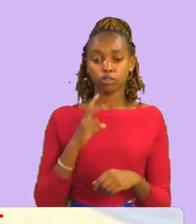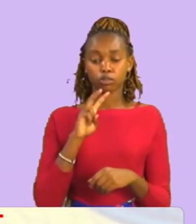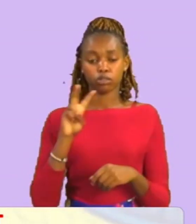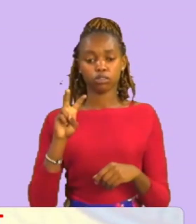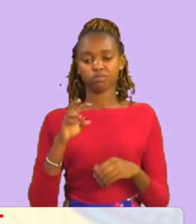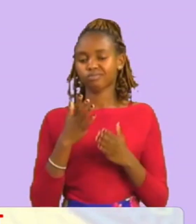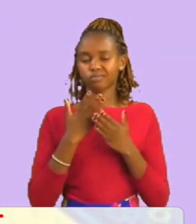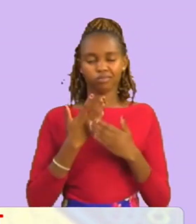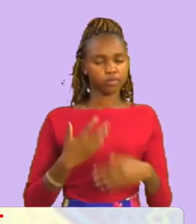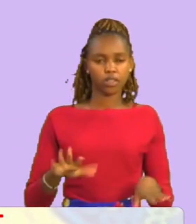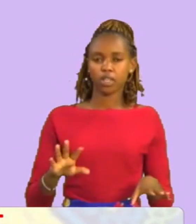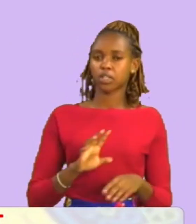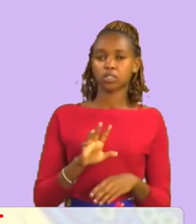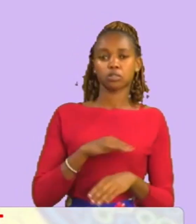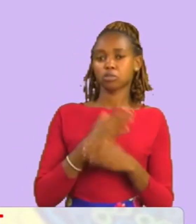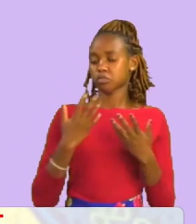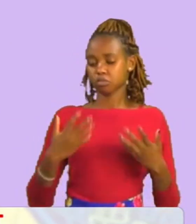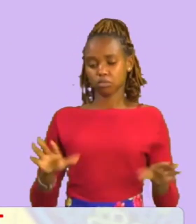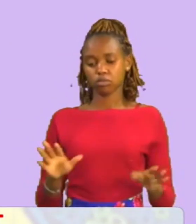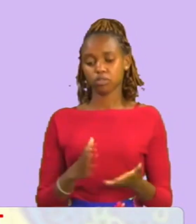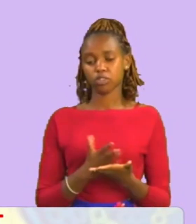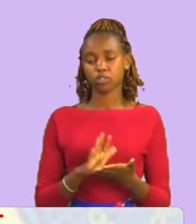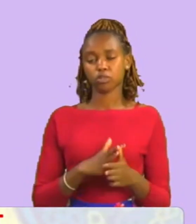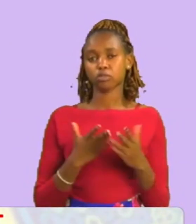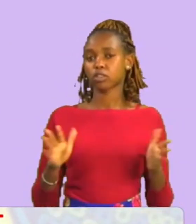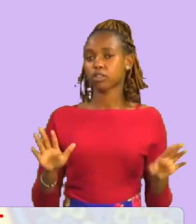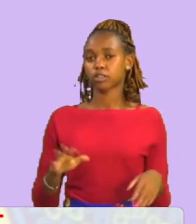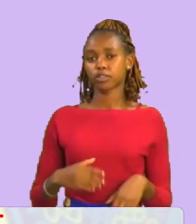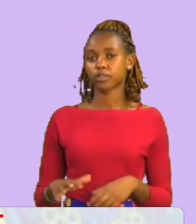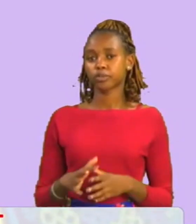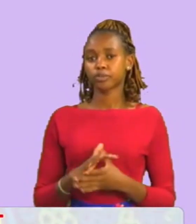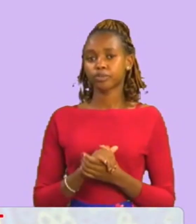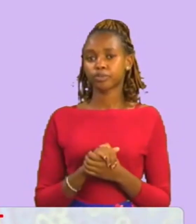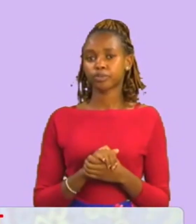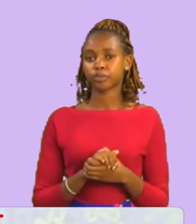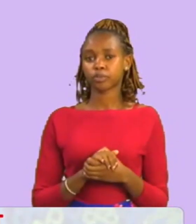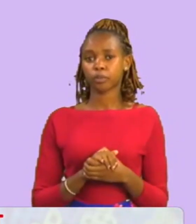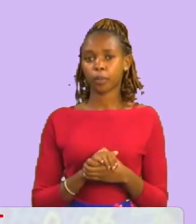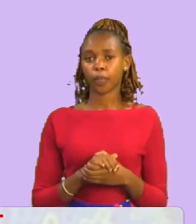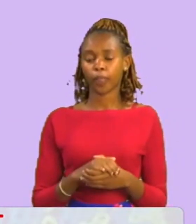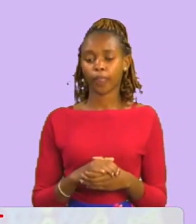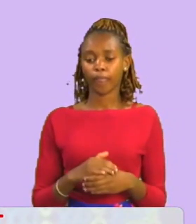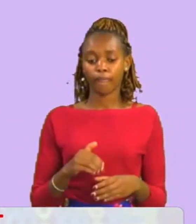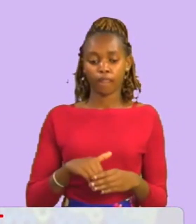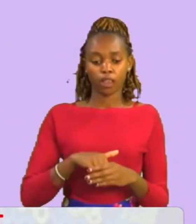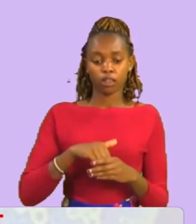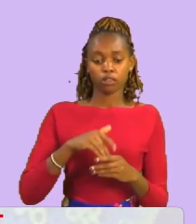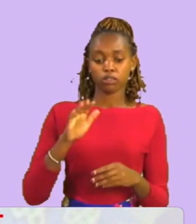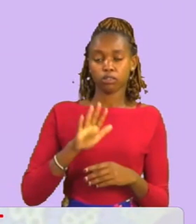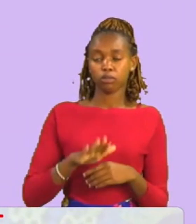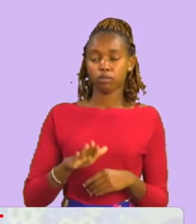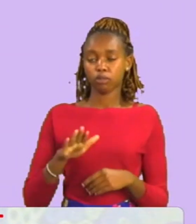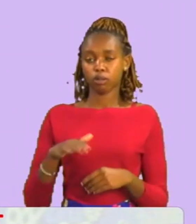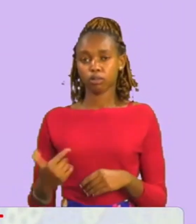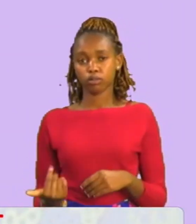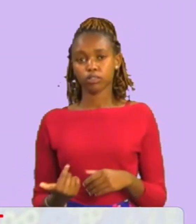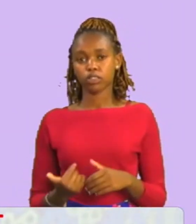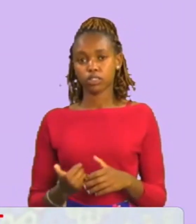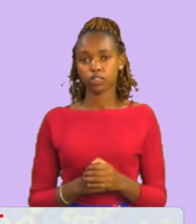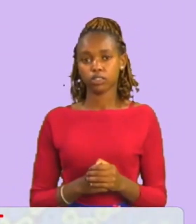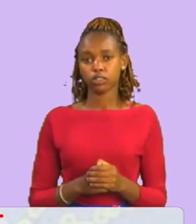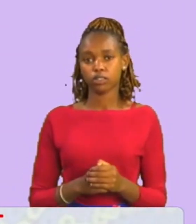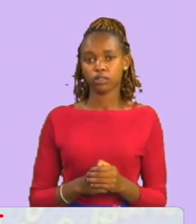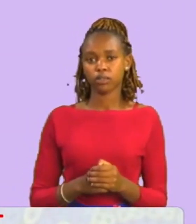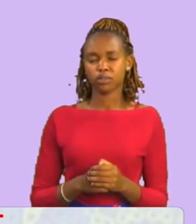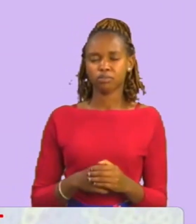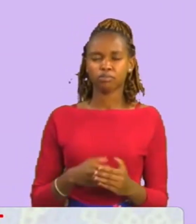kufanya because uko zile za, you know, yes, I have to acknowledge the fact that I'm stepping out of on a different scene, ndio. Maybe 1 2 and 3